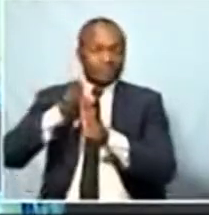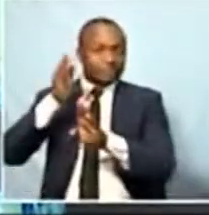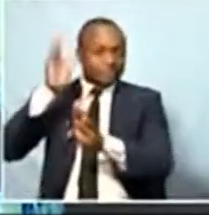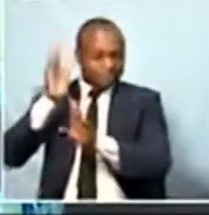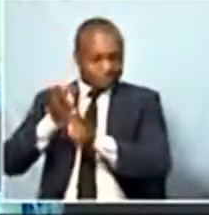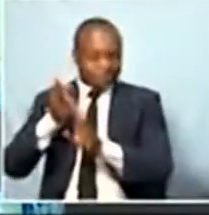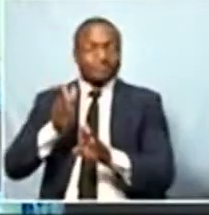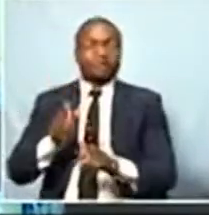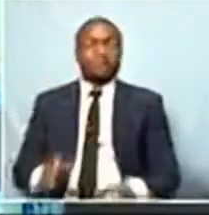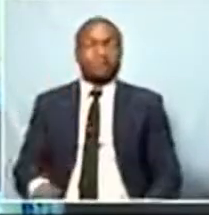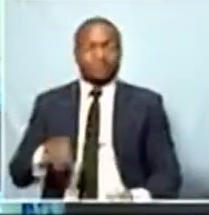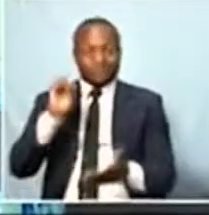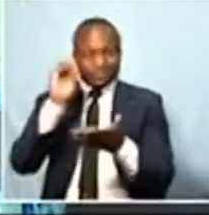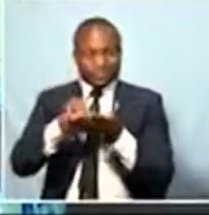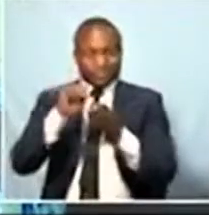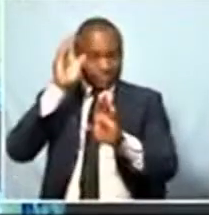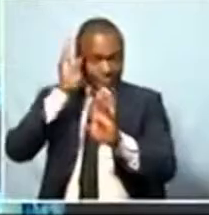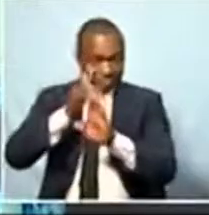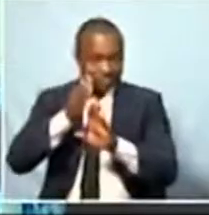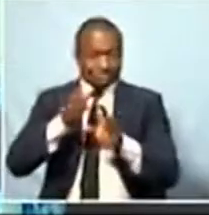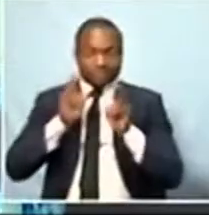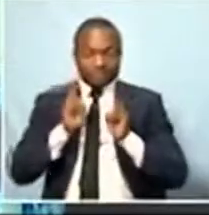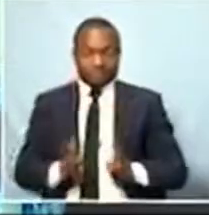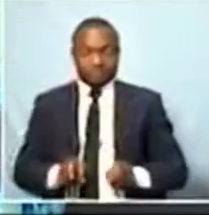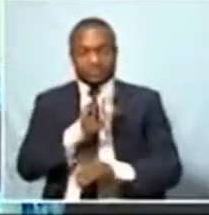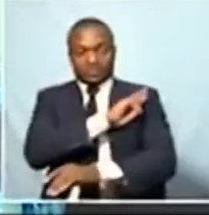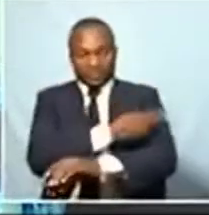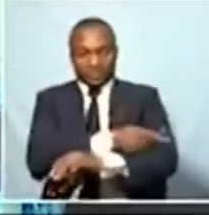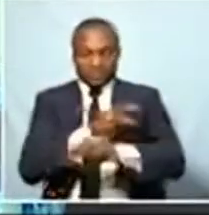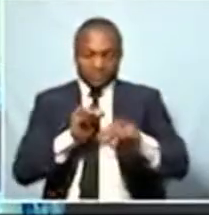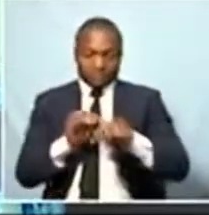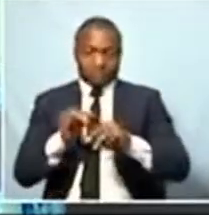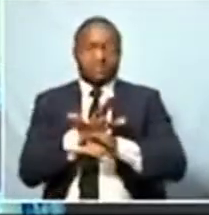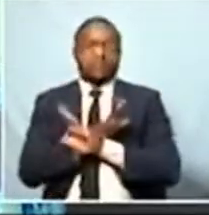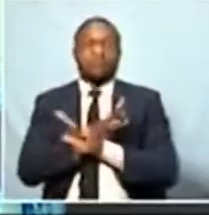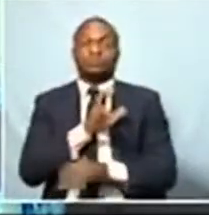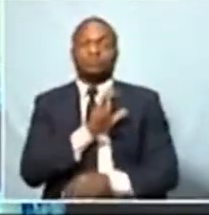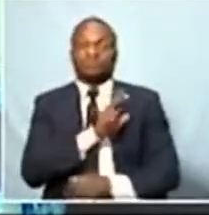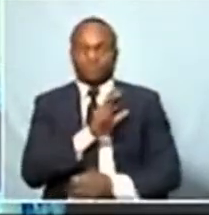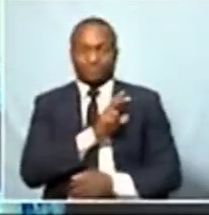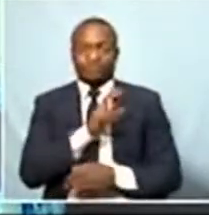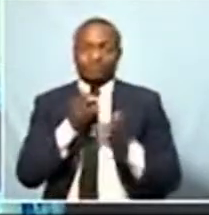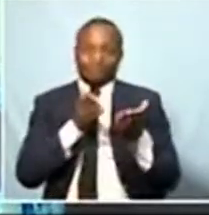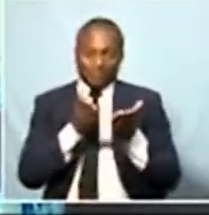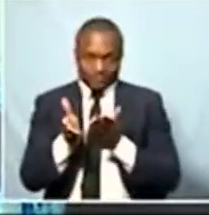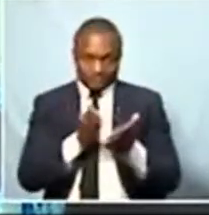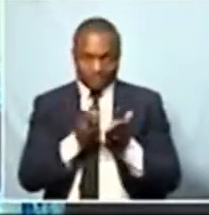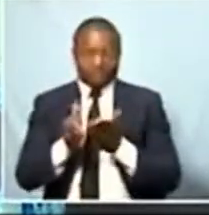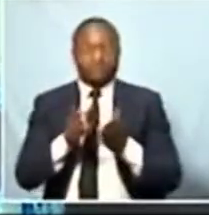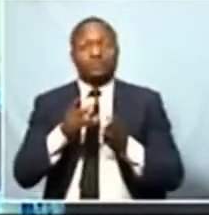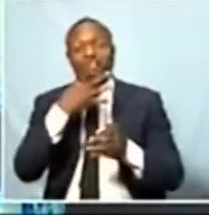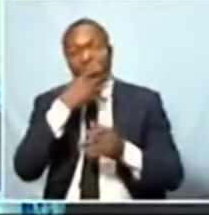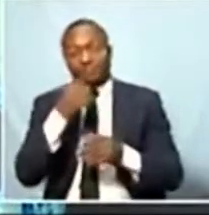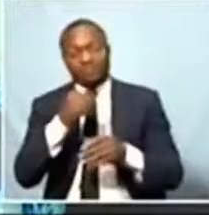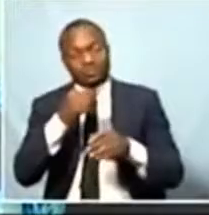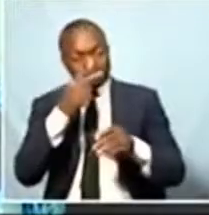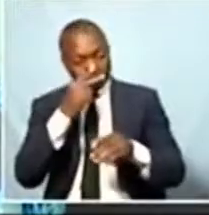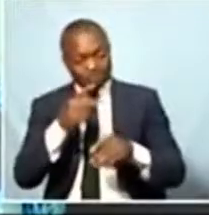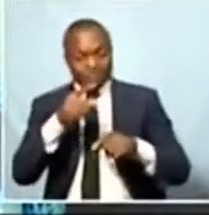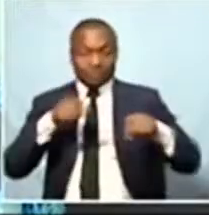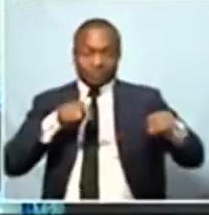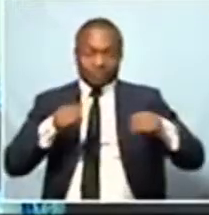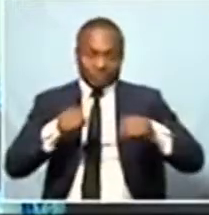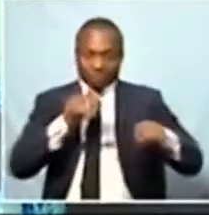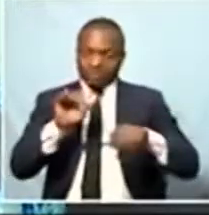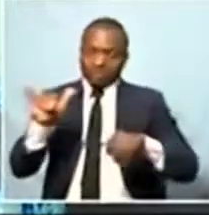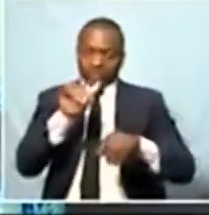as the said targets are focused on human resource management within the Zambia Police Service. The Commission notes that the Governance and Standards